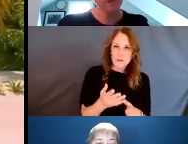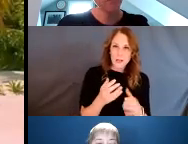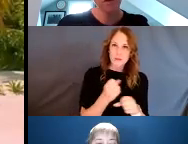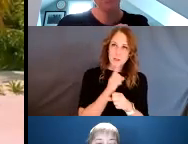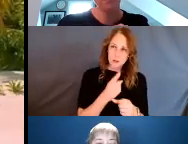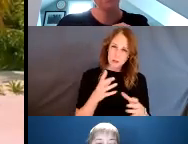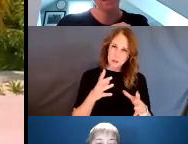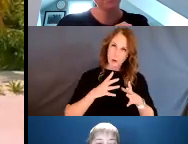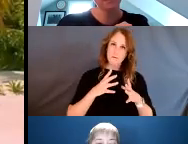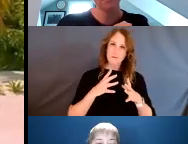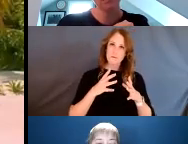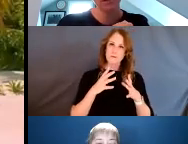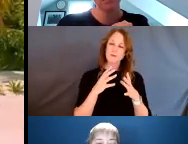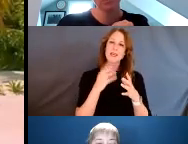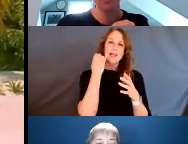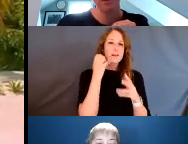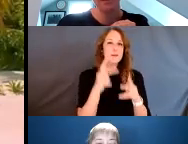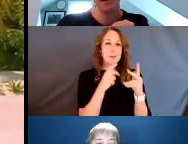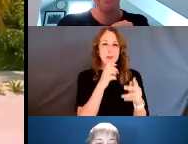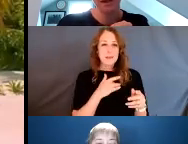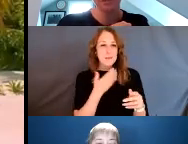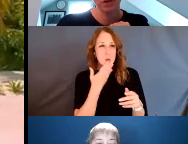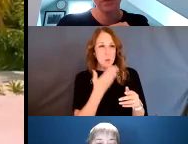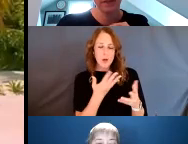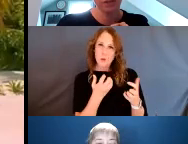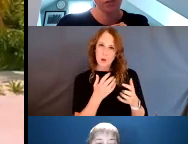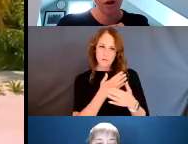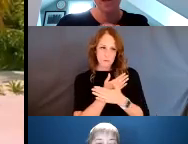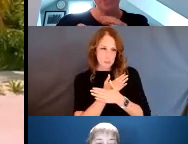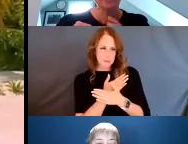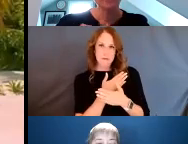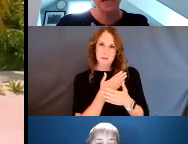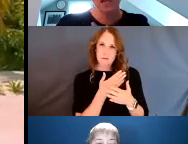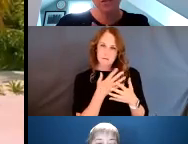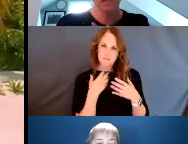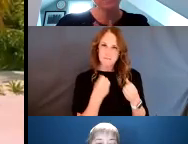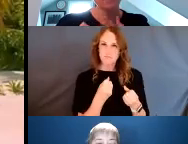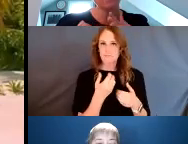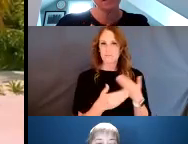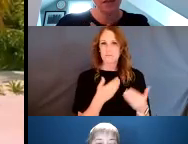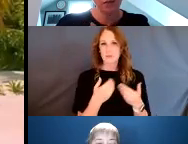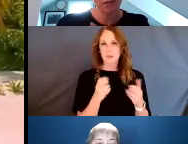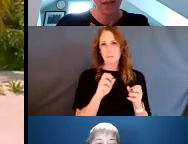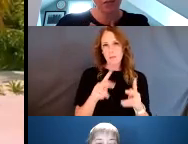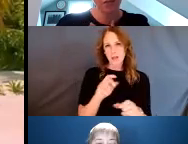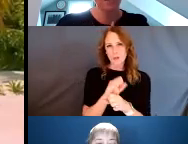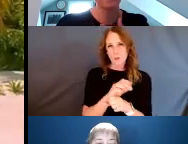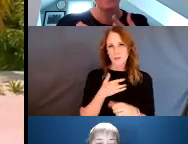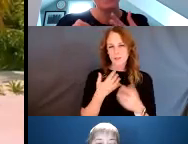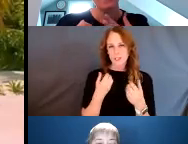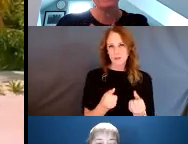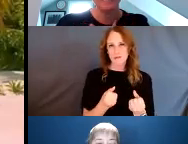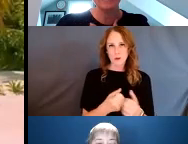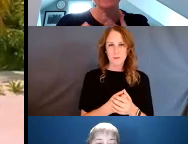folks aren't feeling well, we want them to have the time to rest and recuperate and come back to work feeling strong. So take those sick days, take those vacation